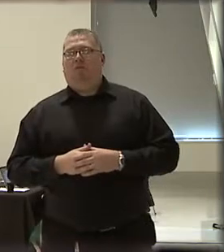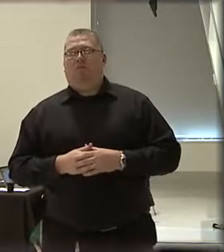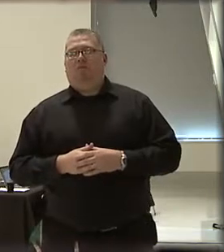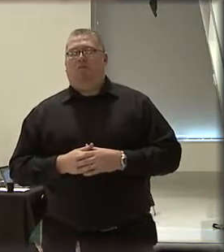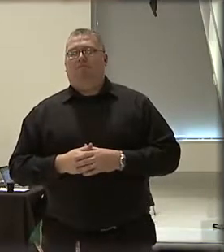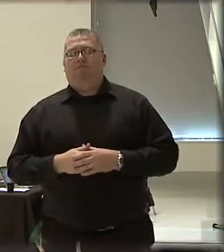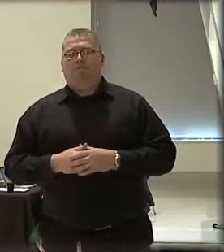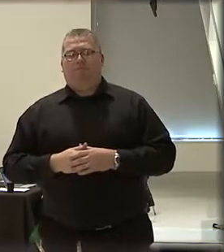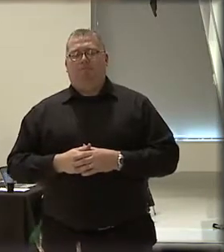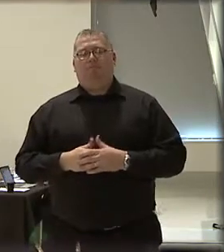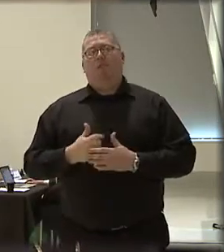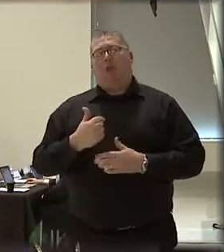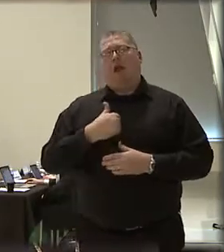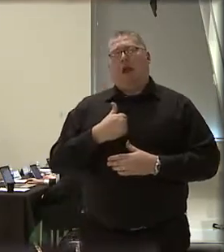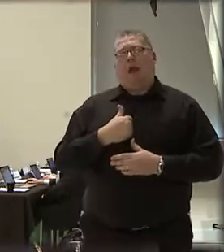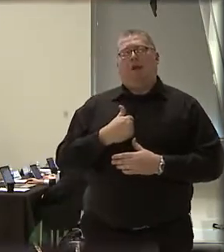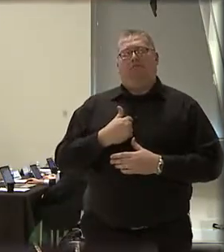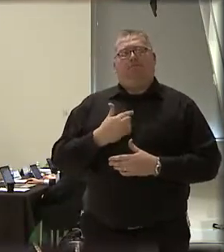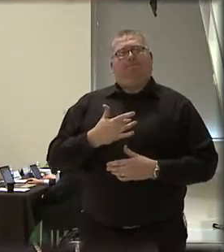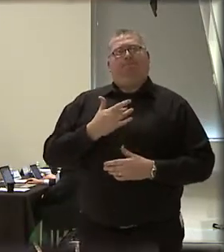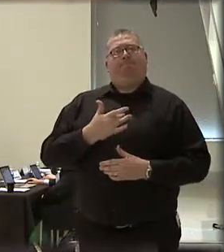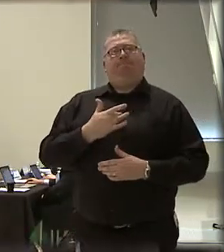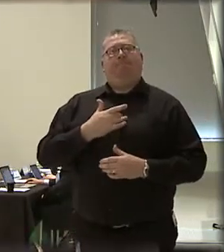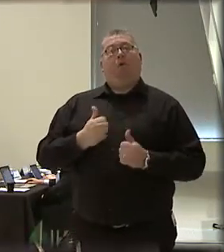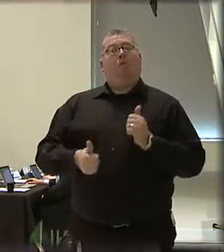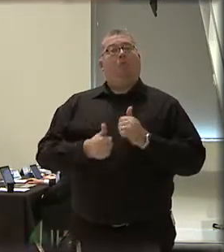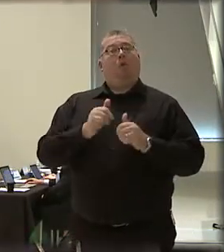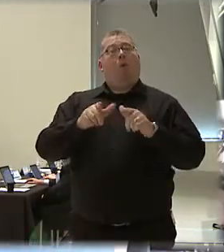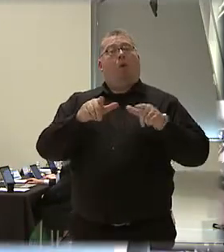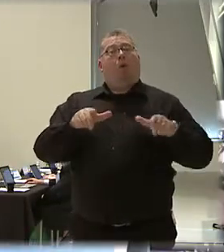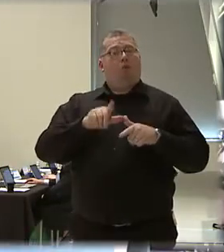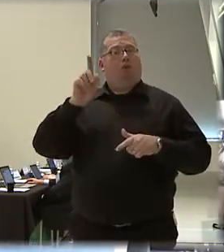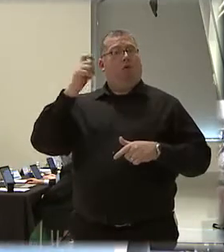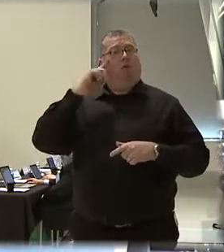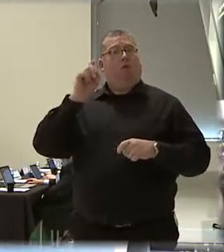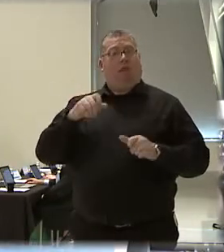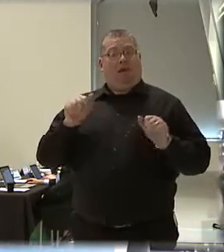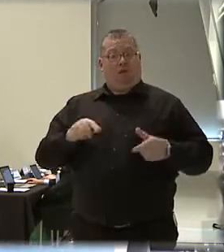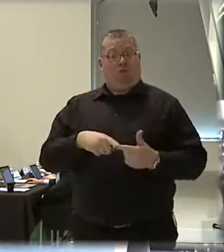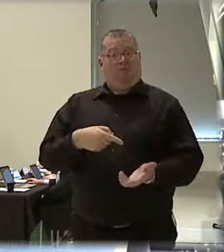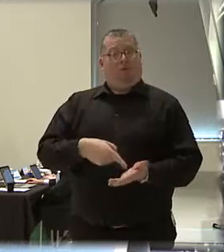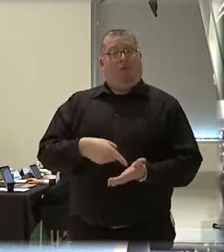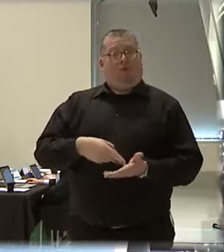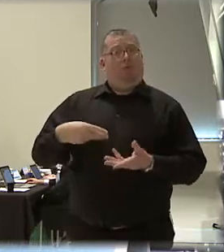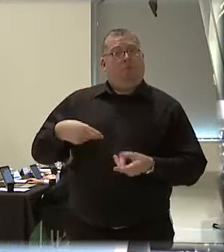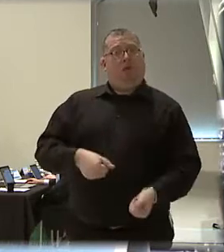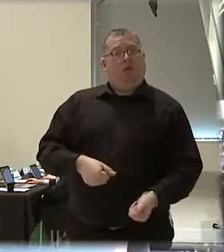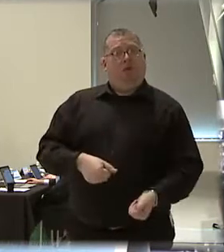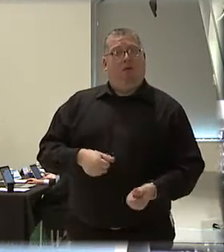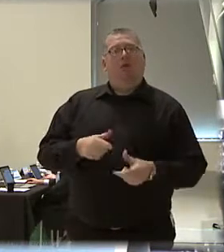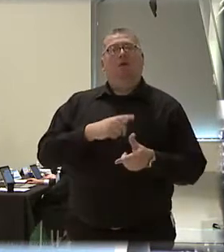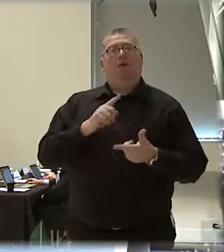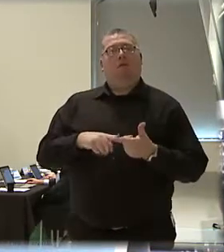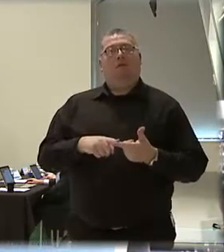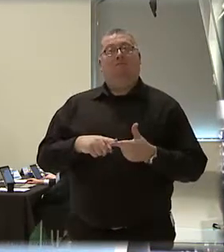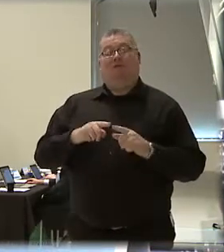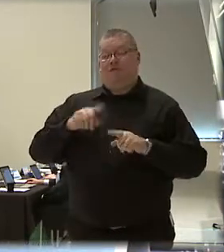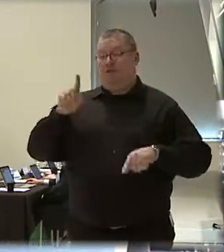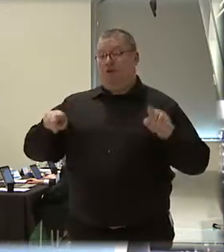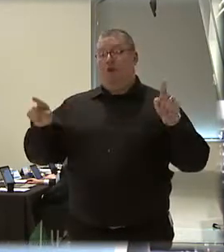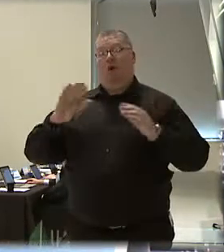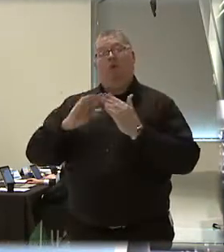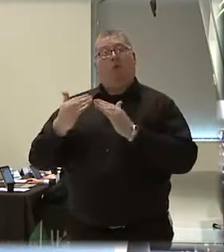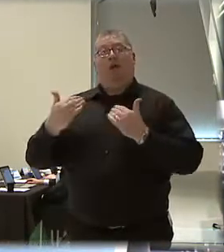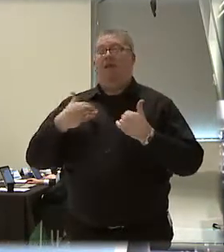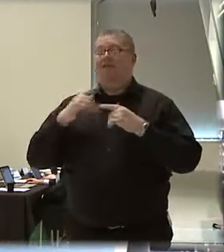I would say that local governments have to be able to afford it. And I would say that in various communities you have